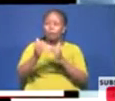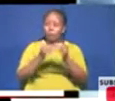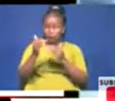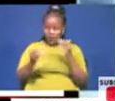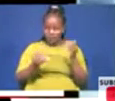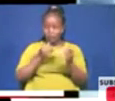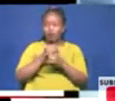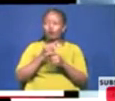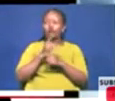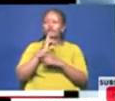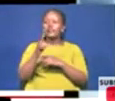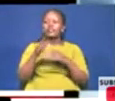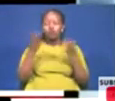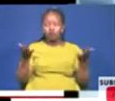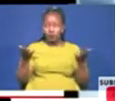that